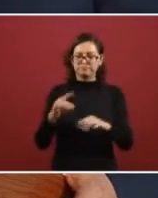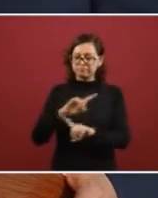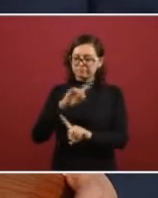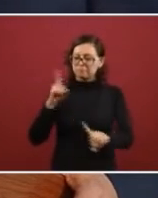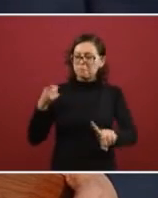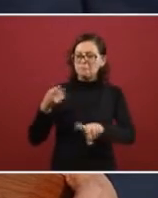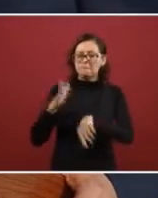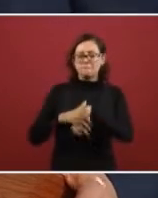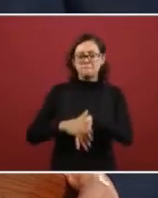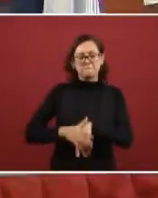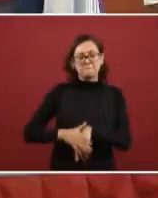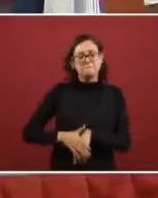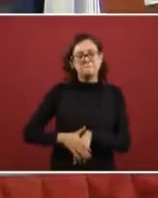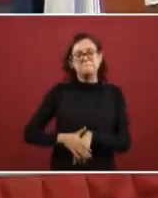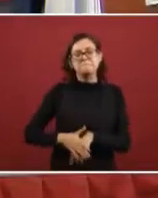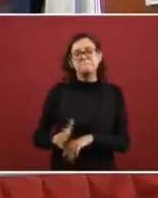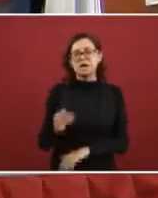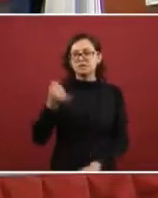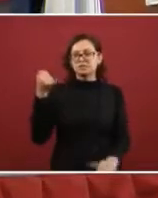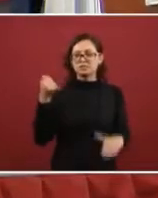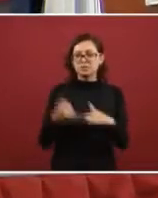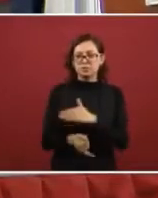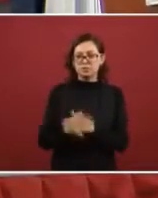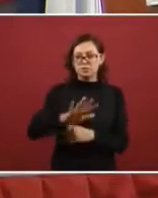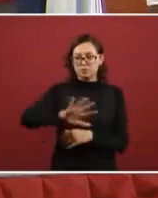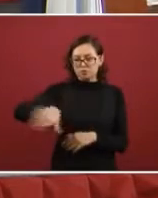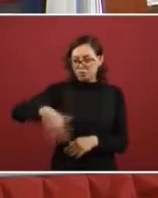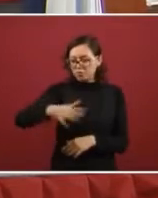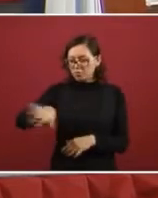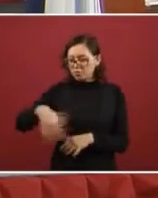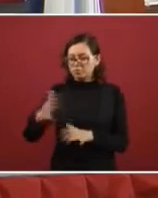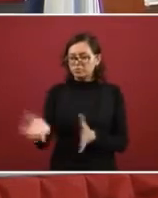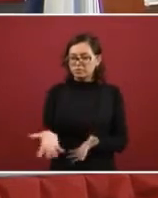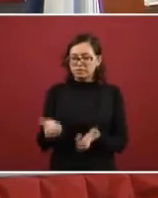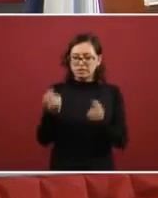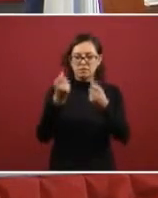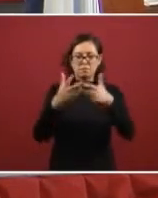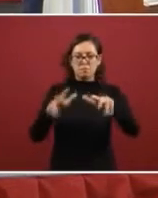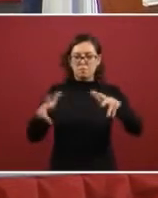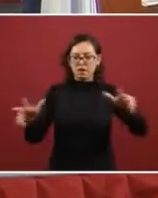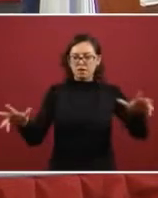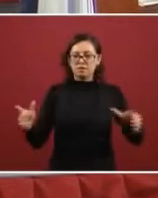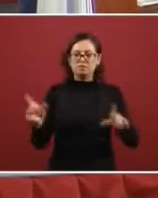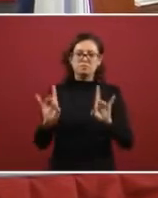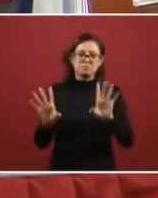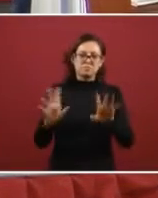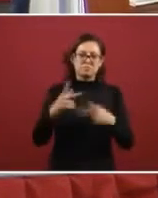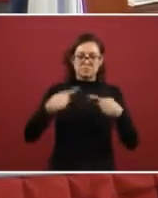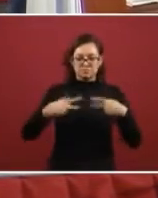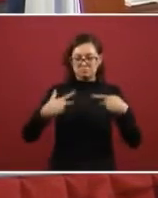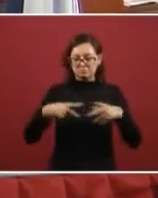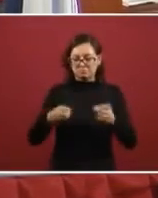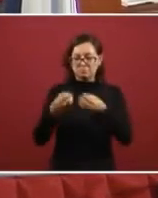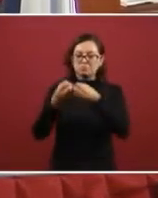in optimizing the search and rescue in order